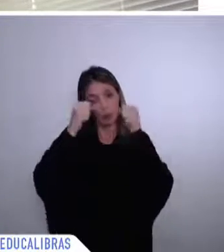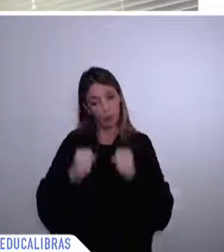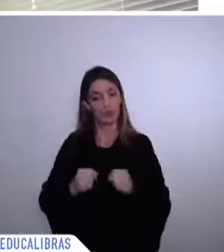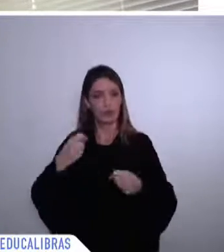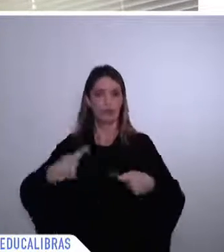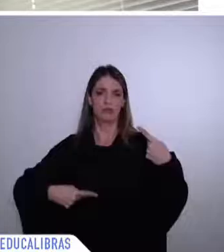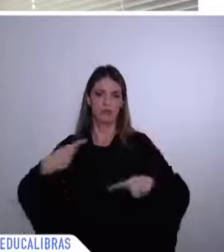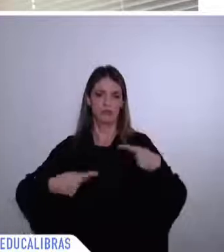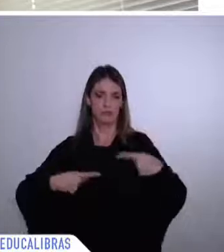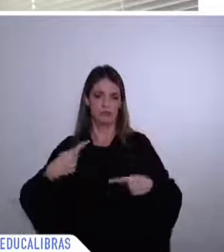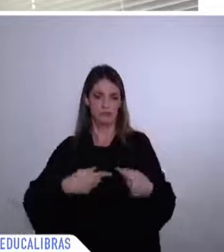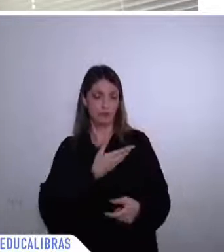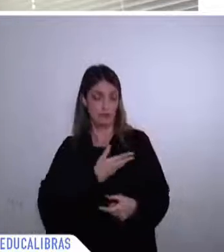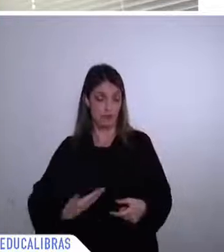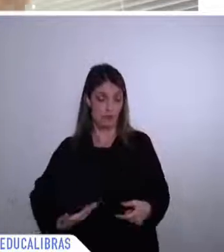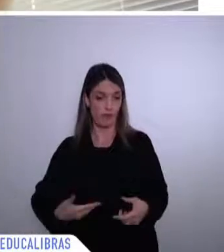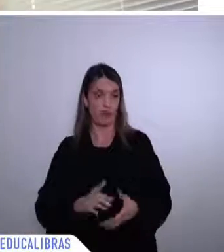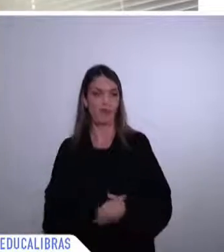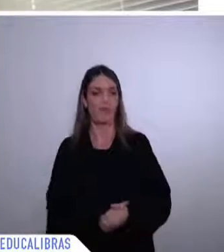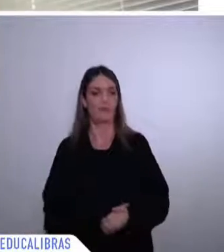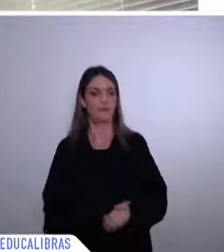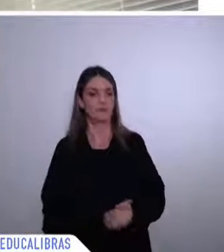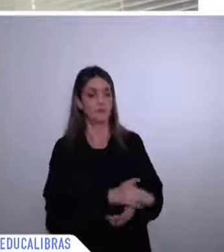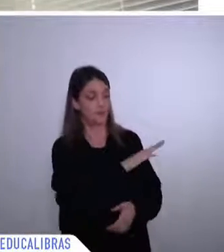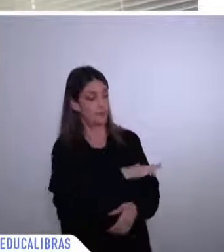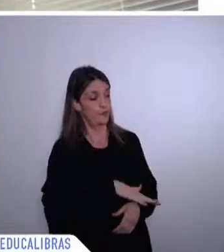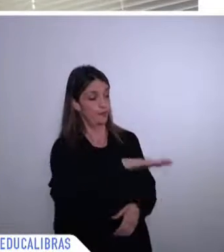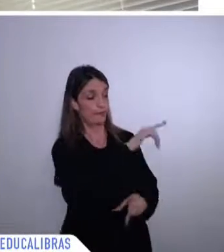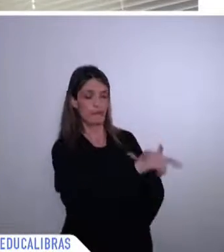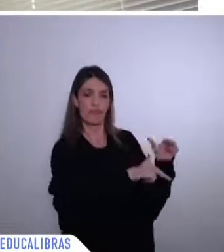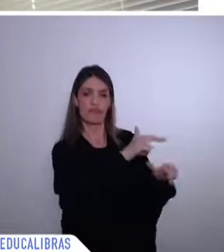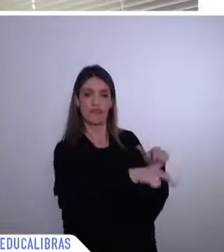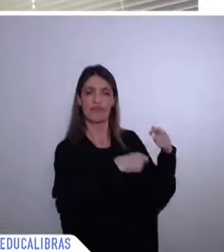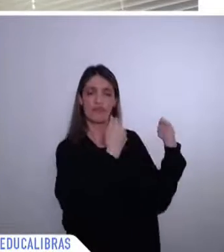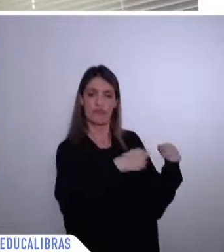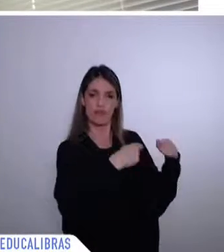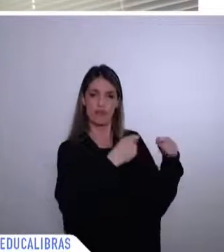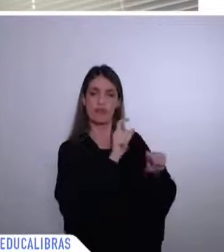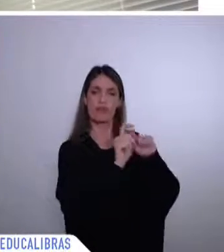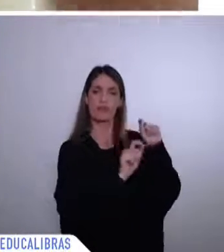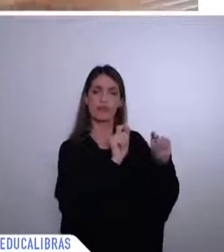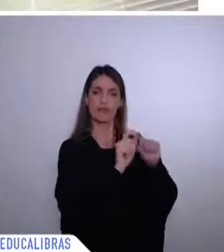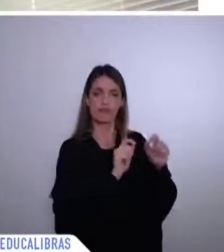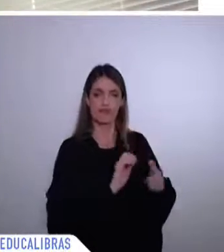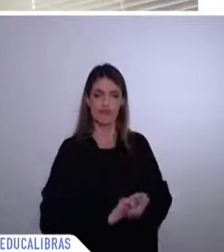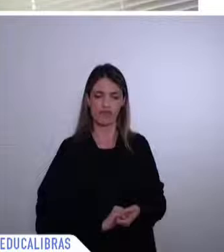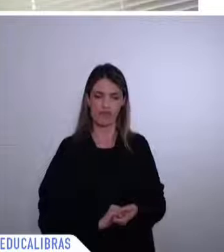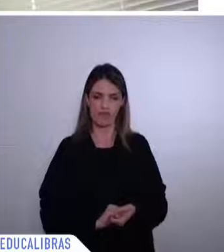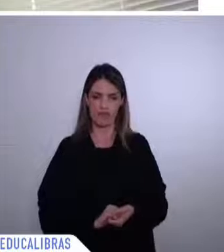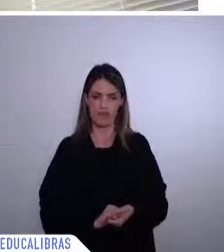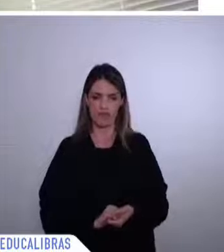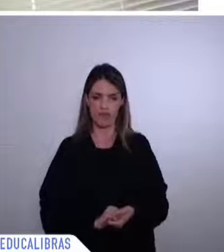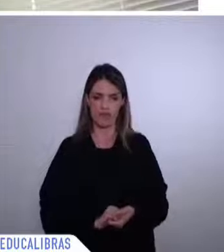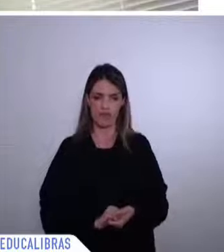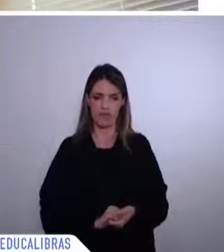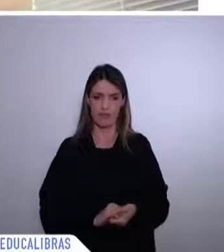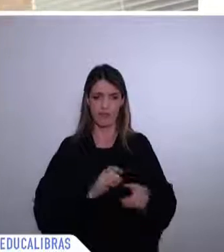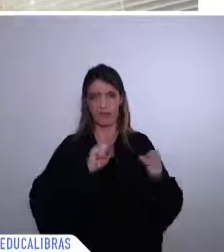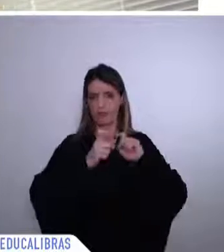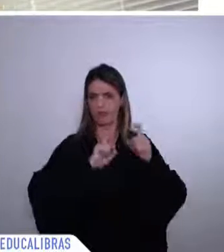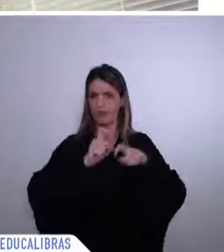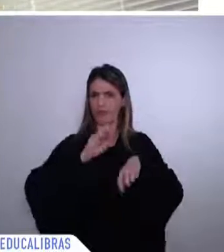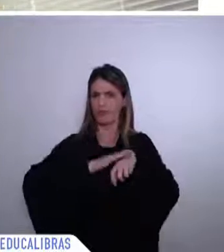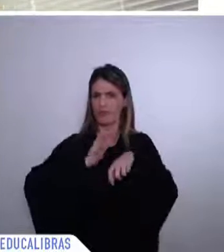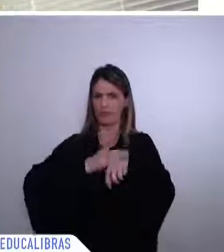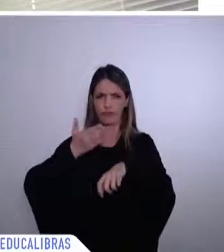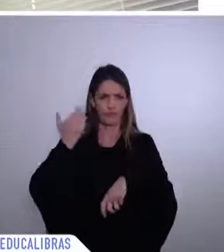by having the government meet these workers' needs. Many of them voice their needs,